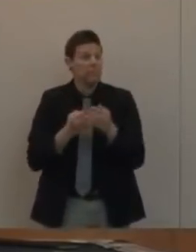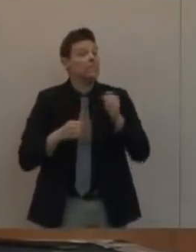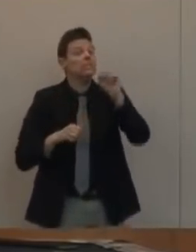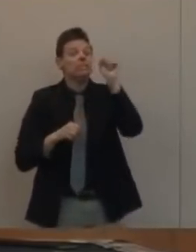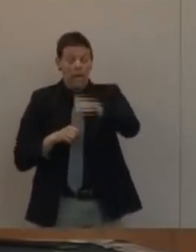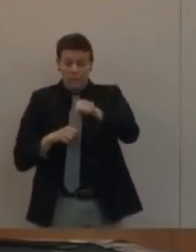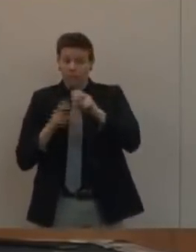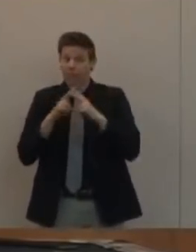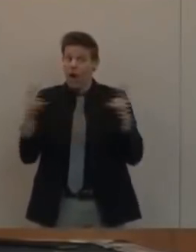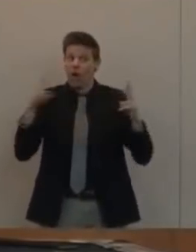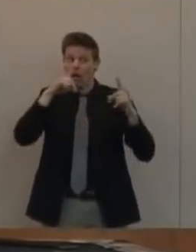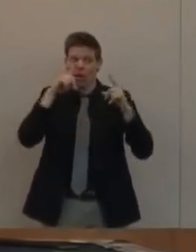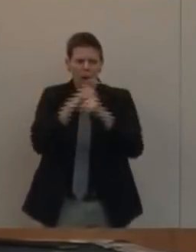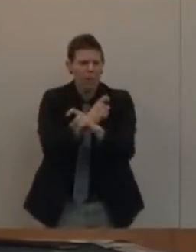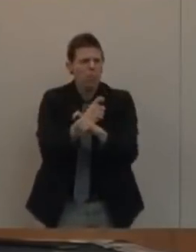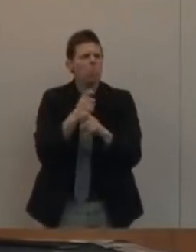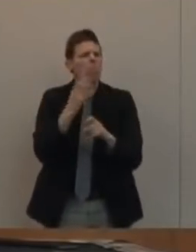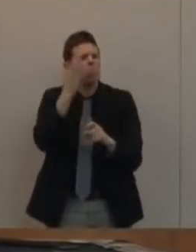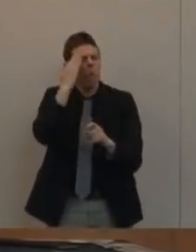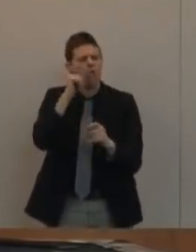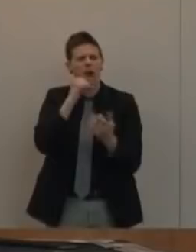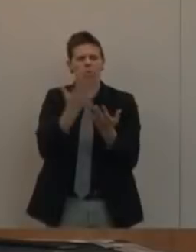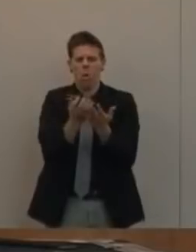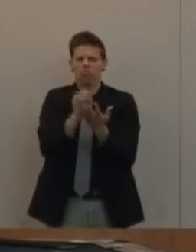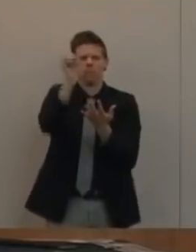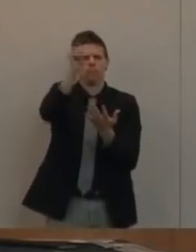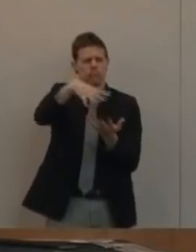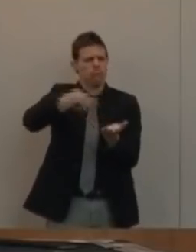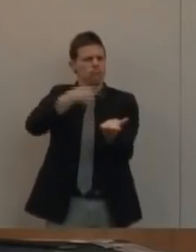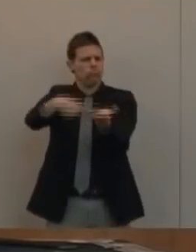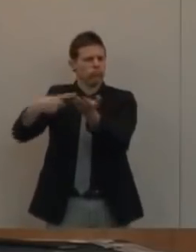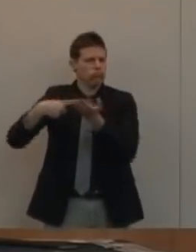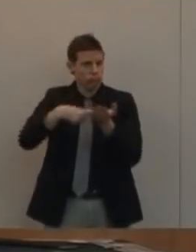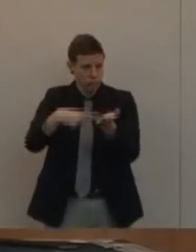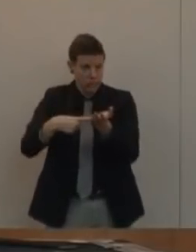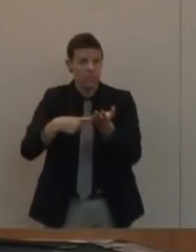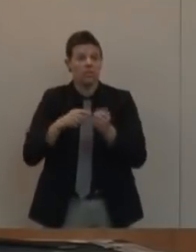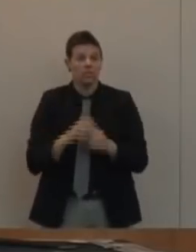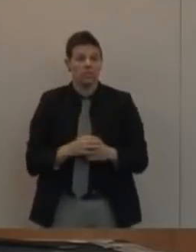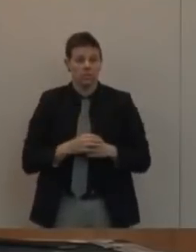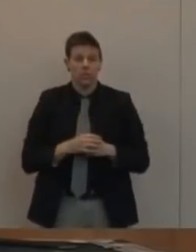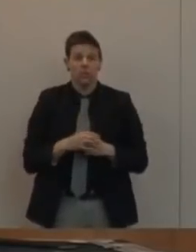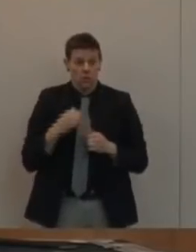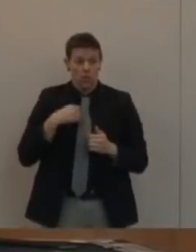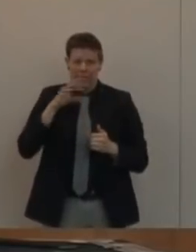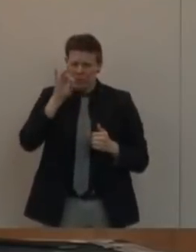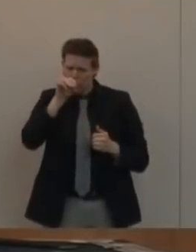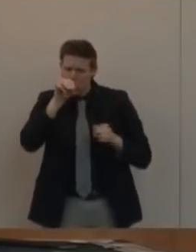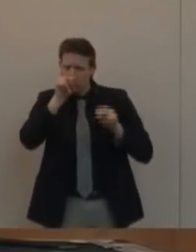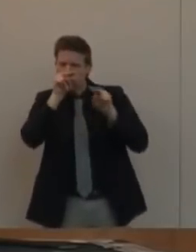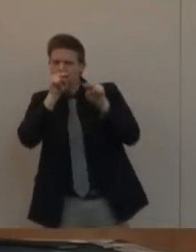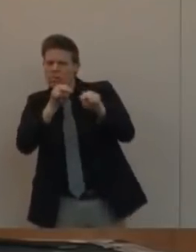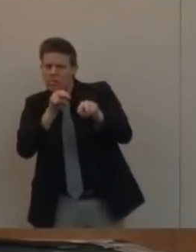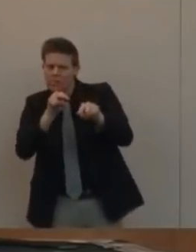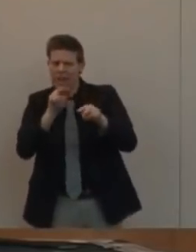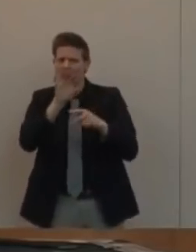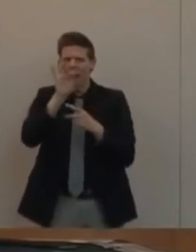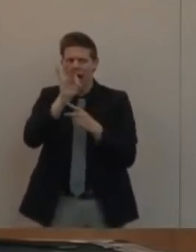let's talk about, and folks that we pay attention to here, right? We talked about, we pay attention to the FDA, we